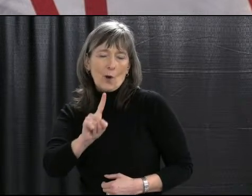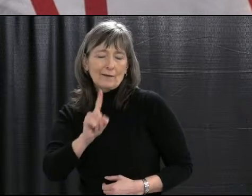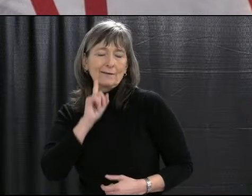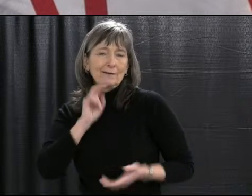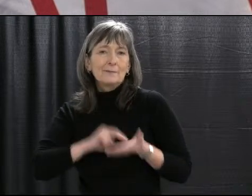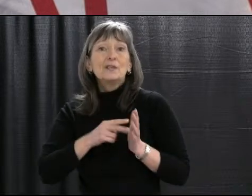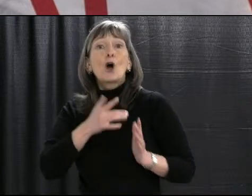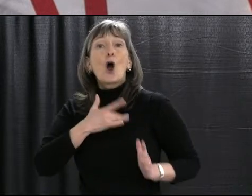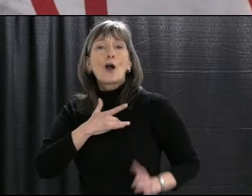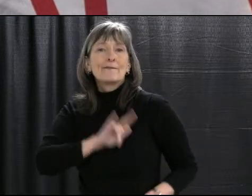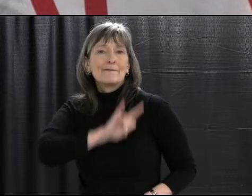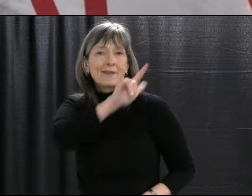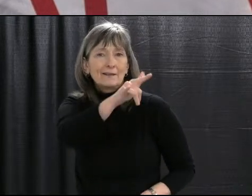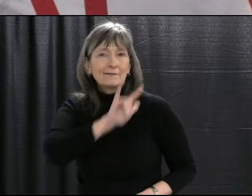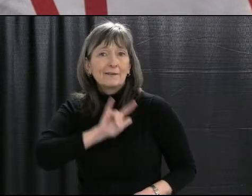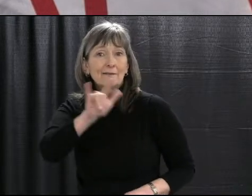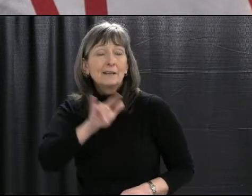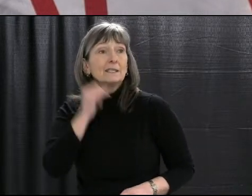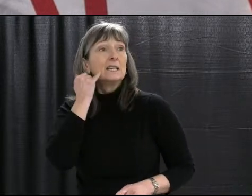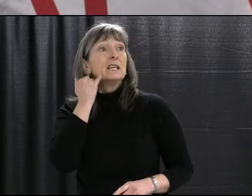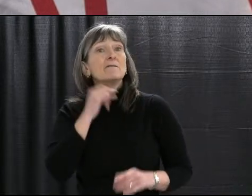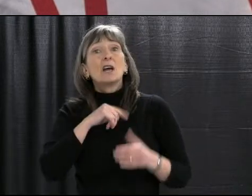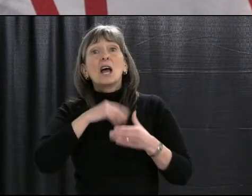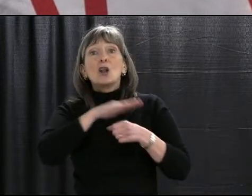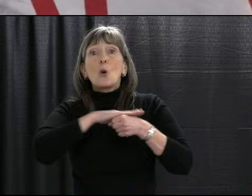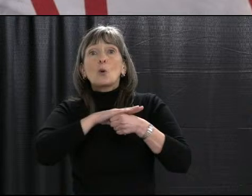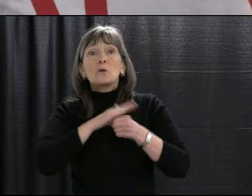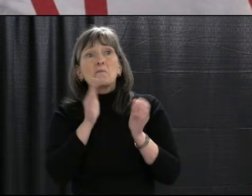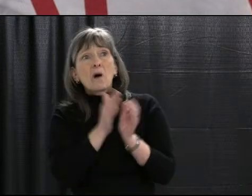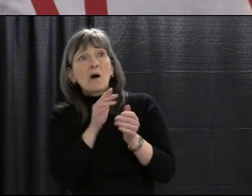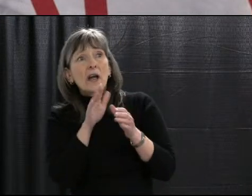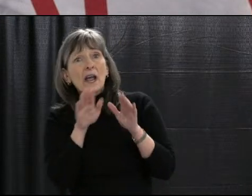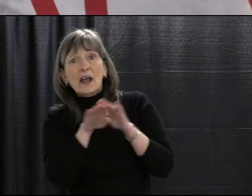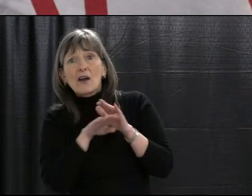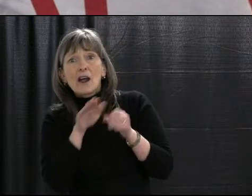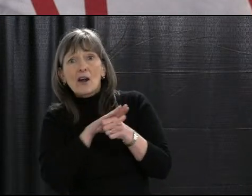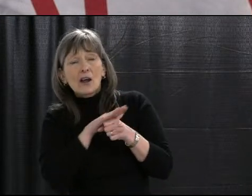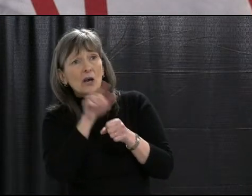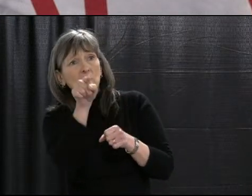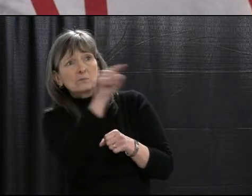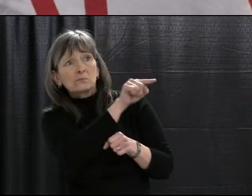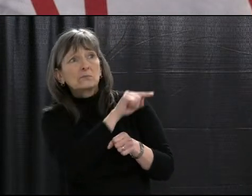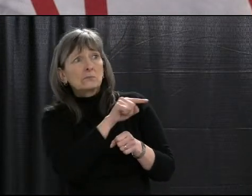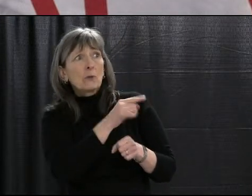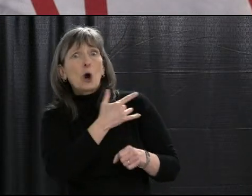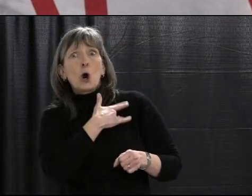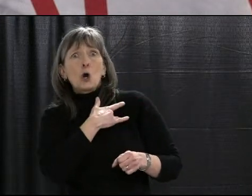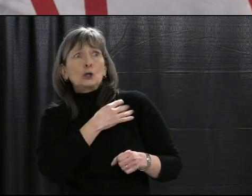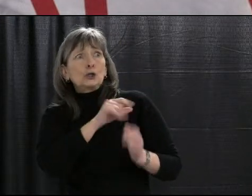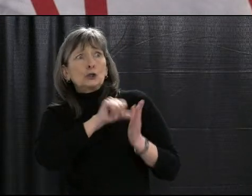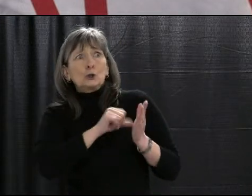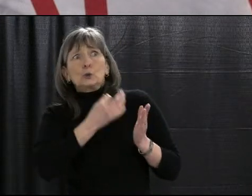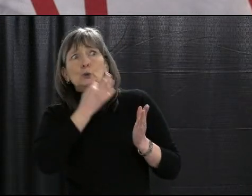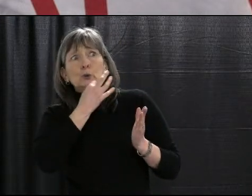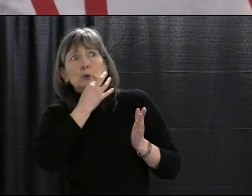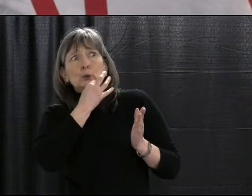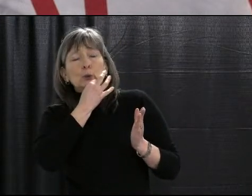people from other regions of the province to St. John's to get their procedure they need sooner than